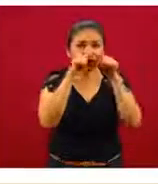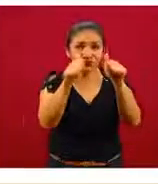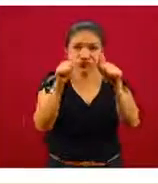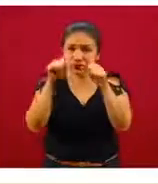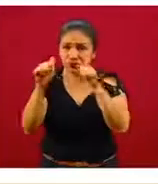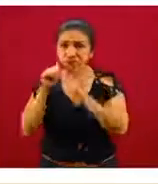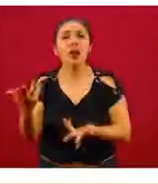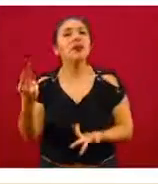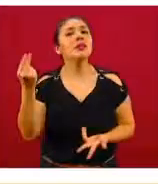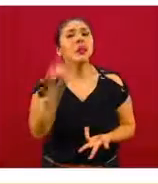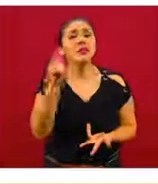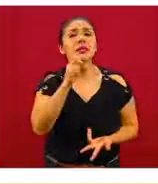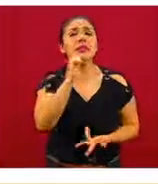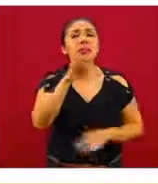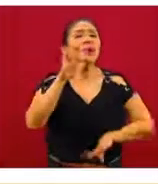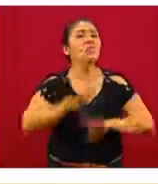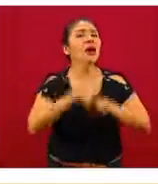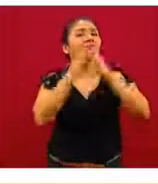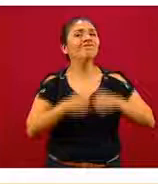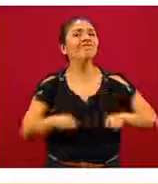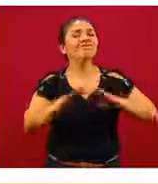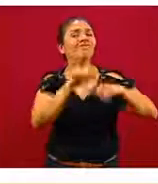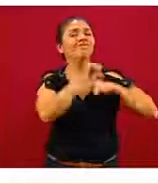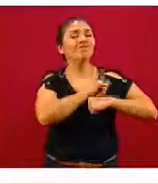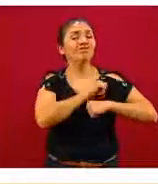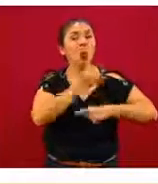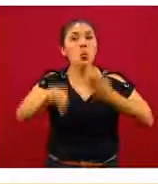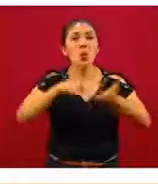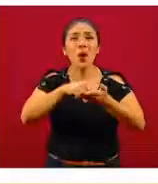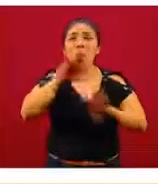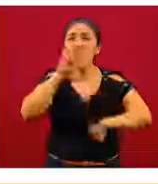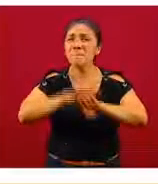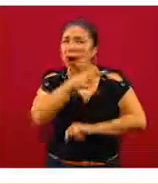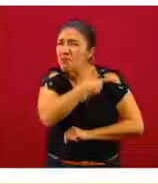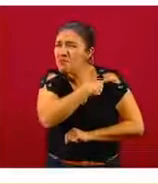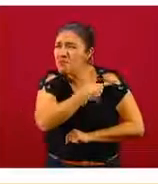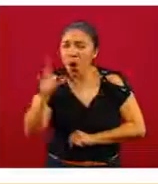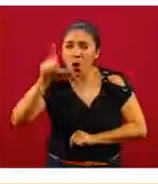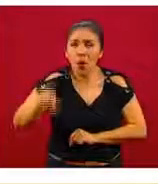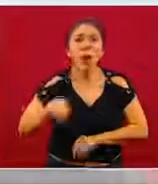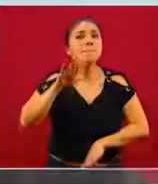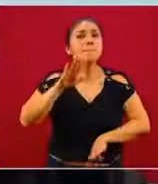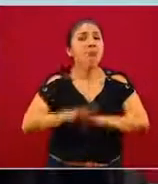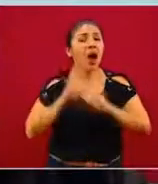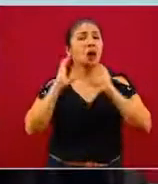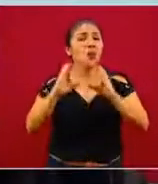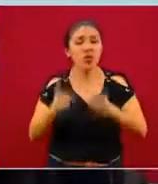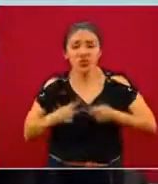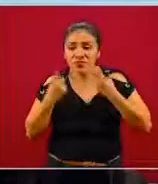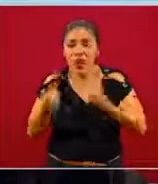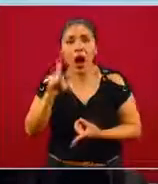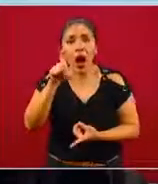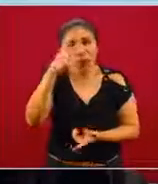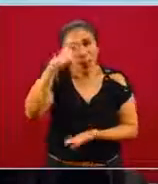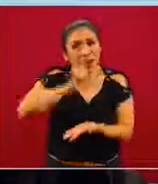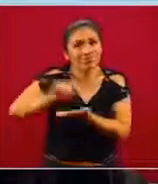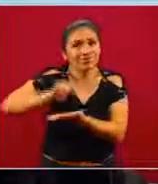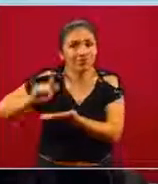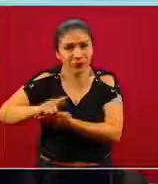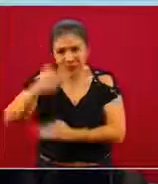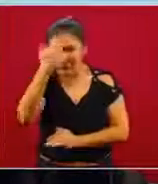require adequate attention. So we've prioritized actions such as potable drinking